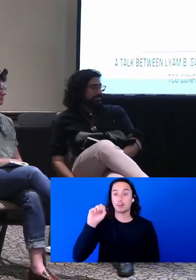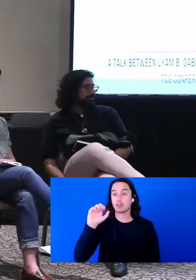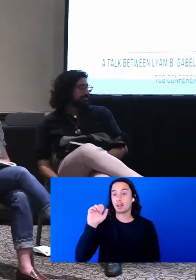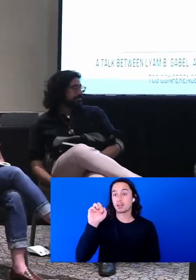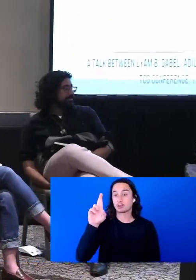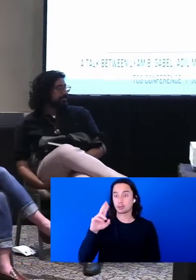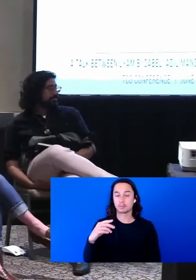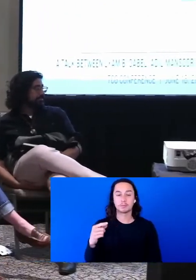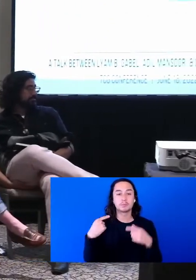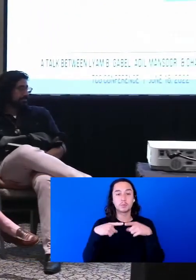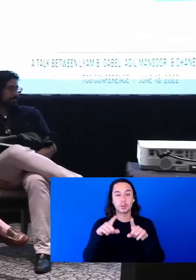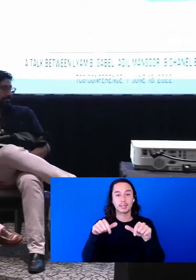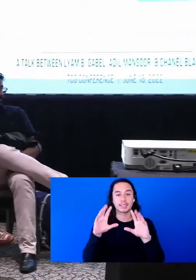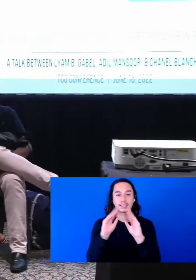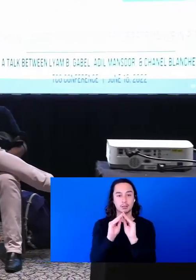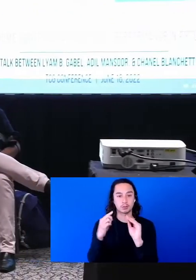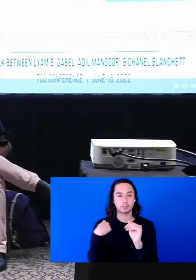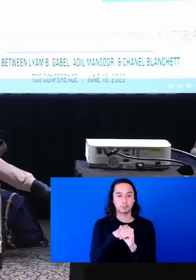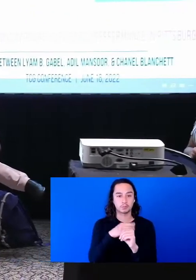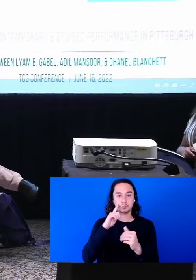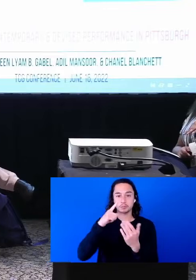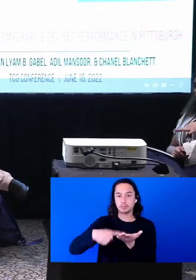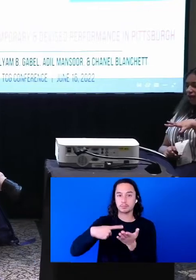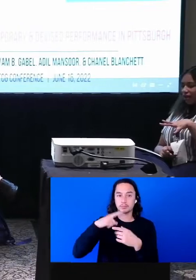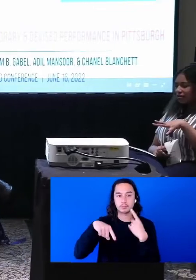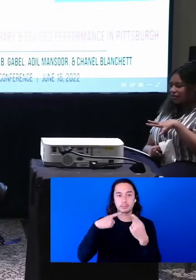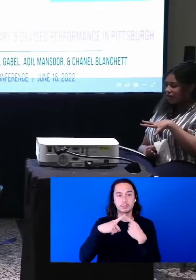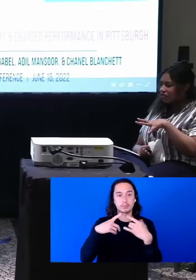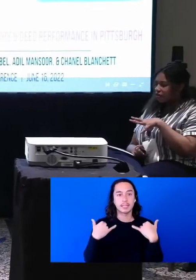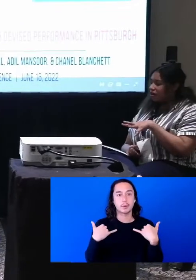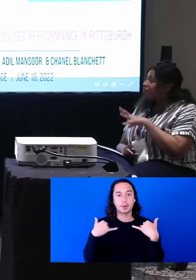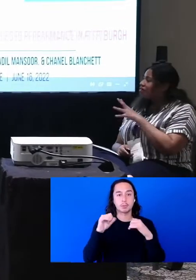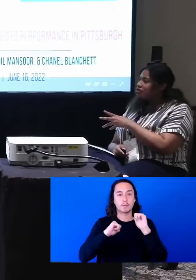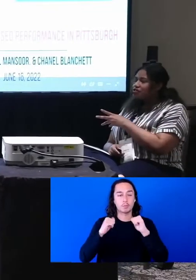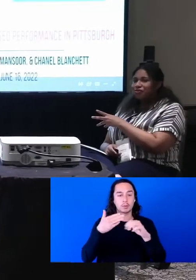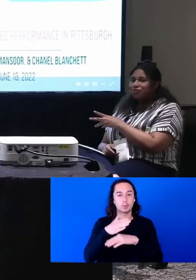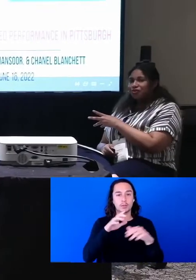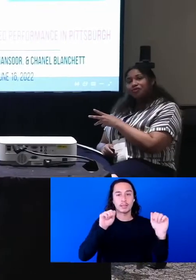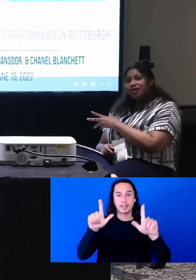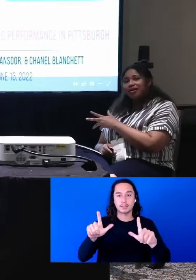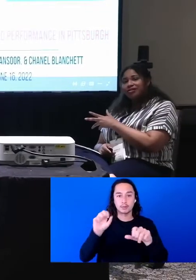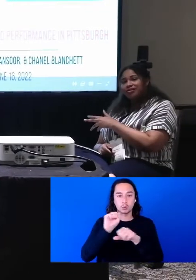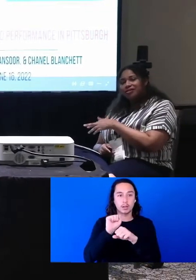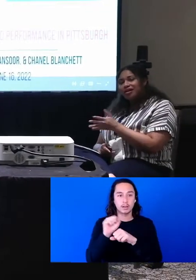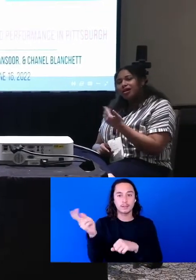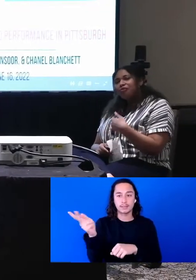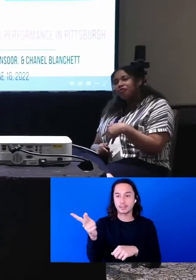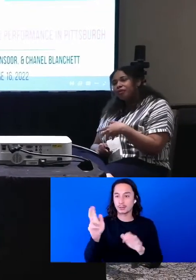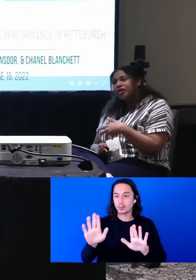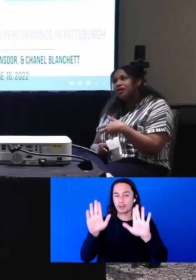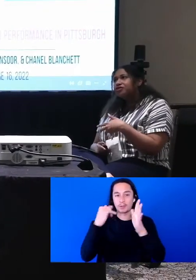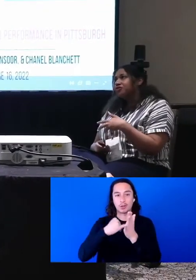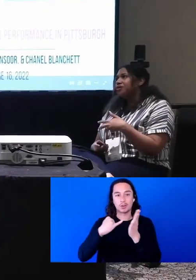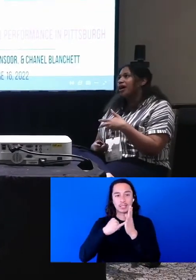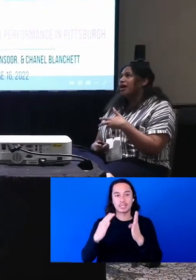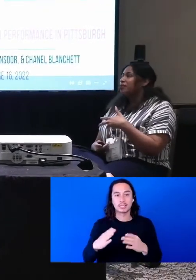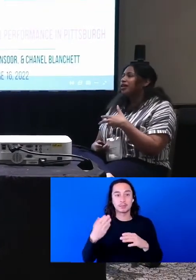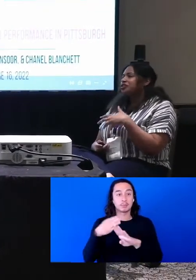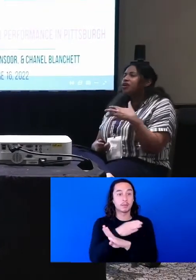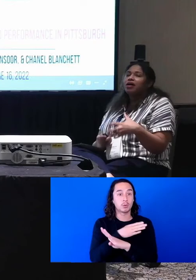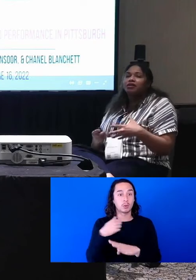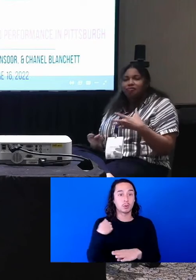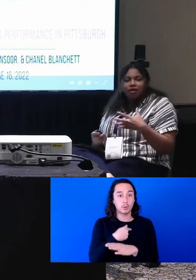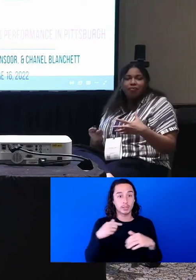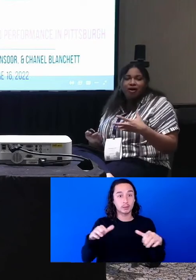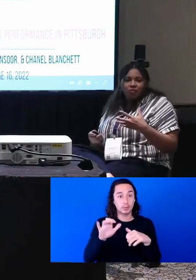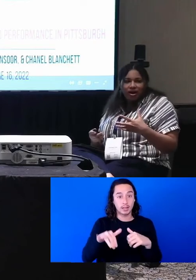session, we will talk about devised and contemporary performance through the lens of the work of these two wonderful artists. And before we do that, I